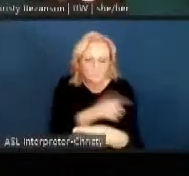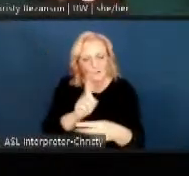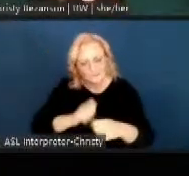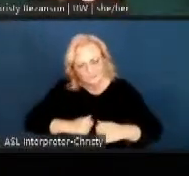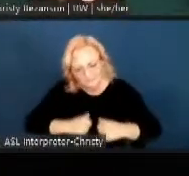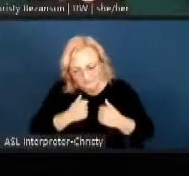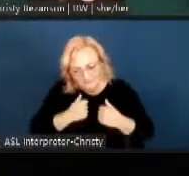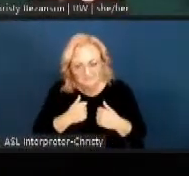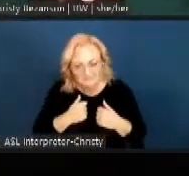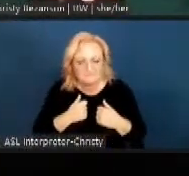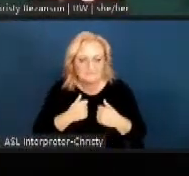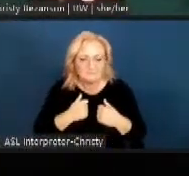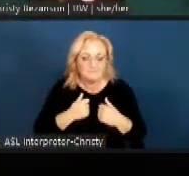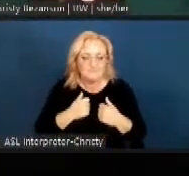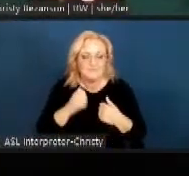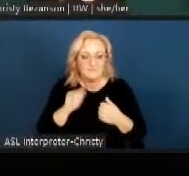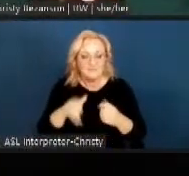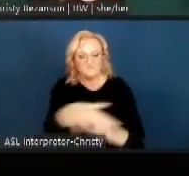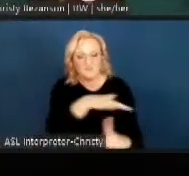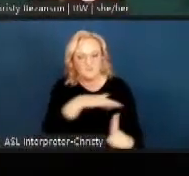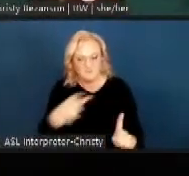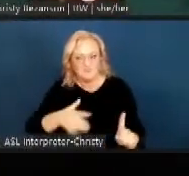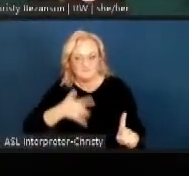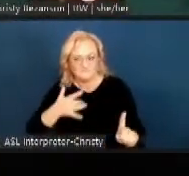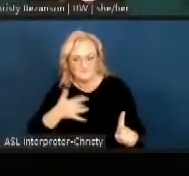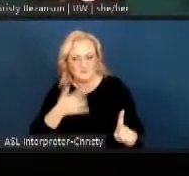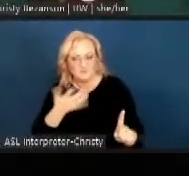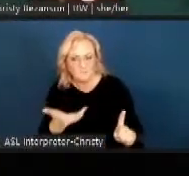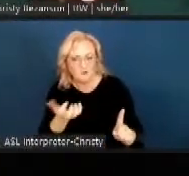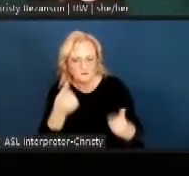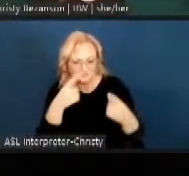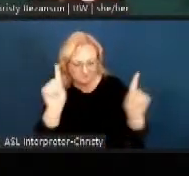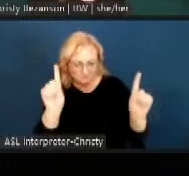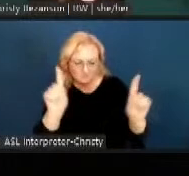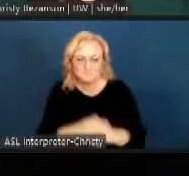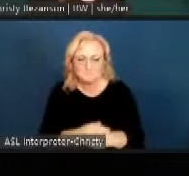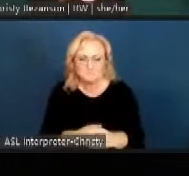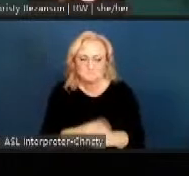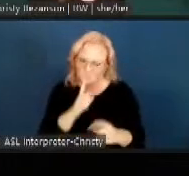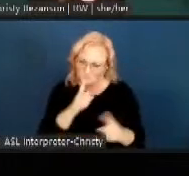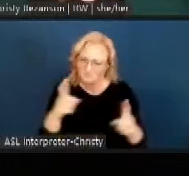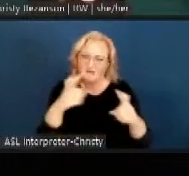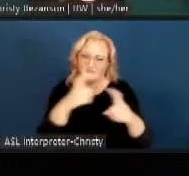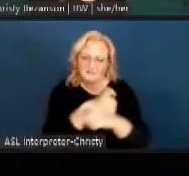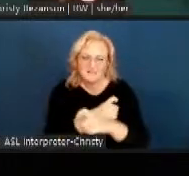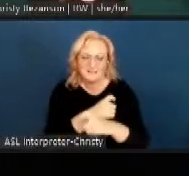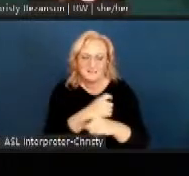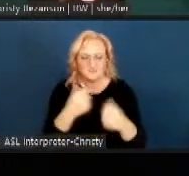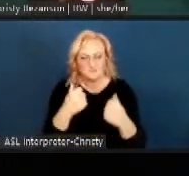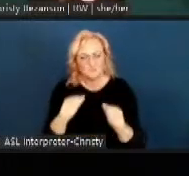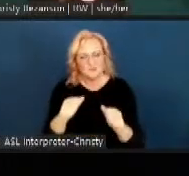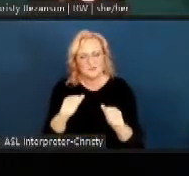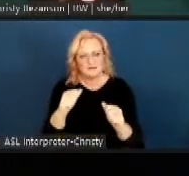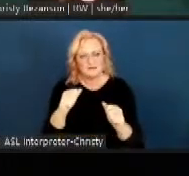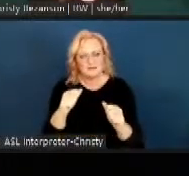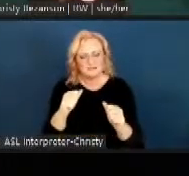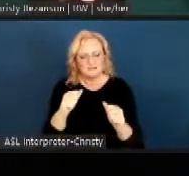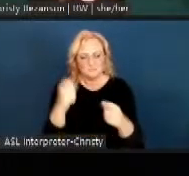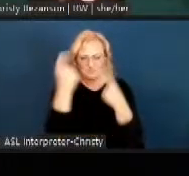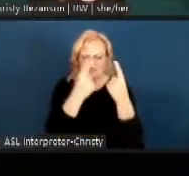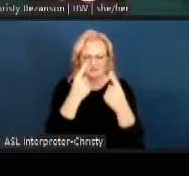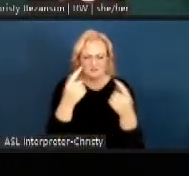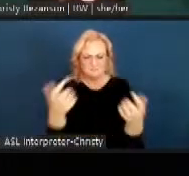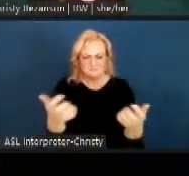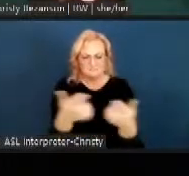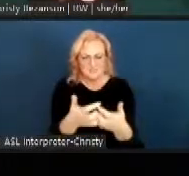what is that environment that they need to be successful. And so it's really complicated in trying to think about those matches